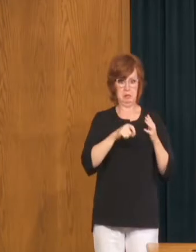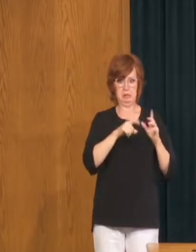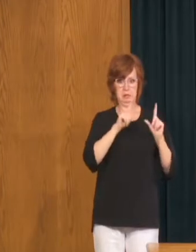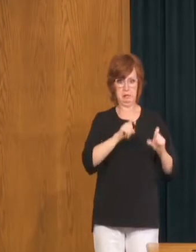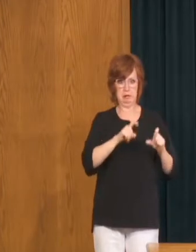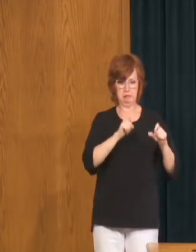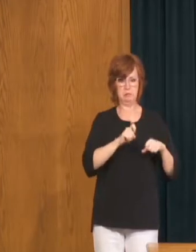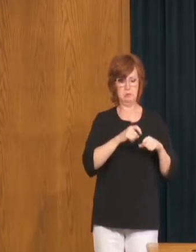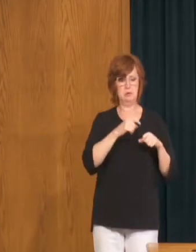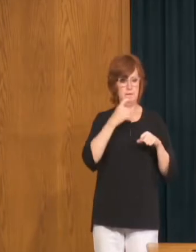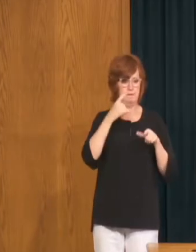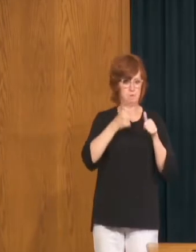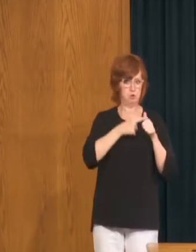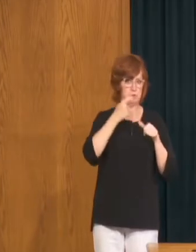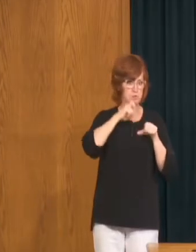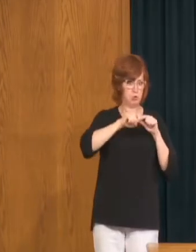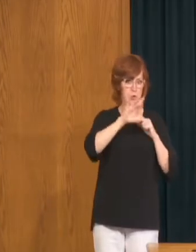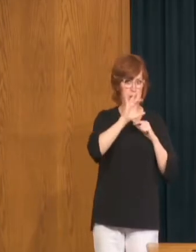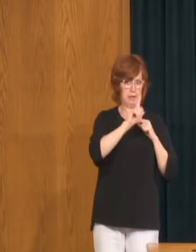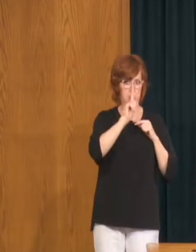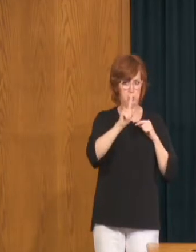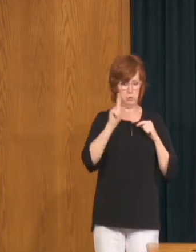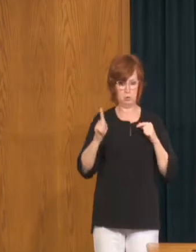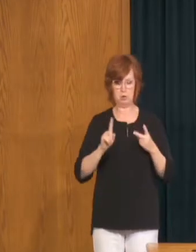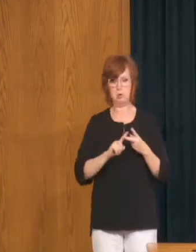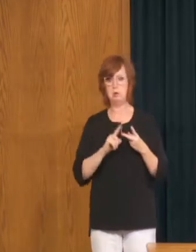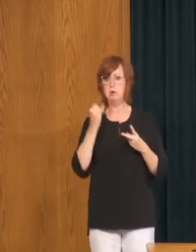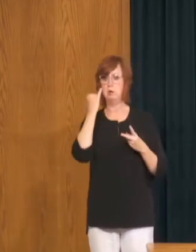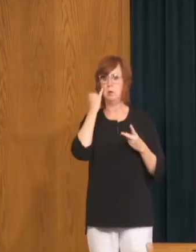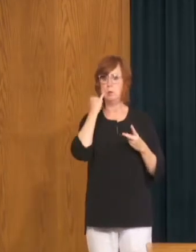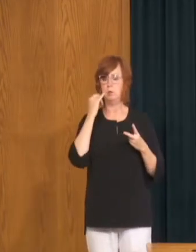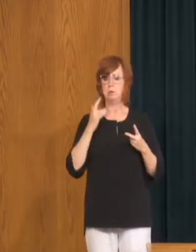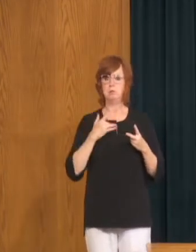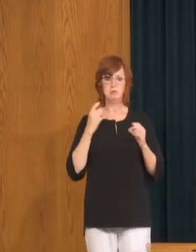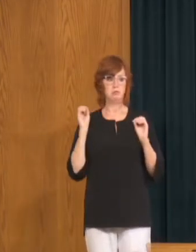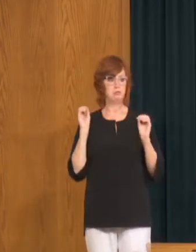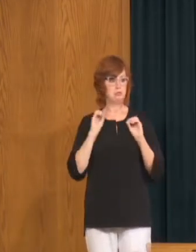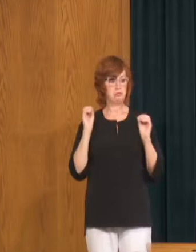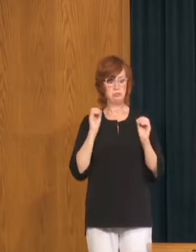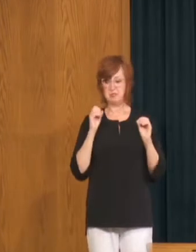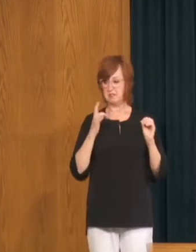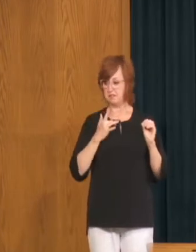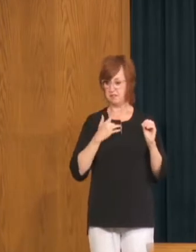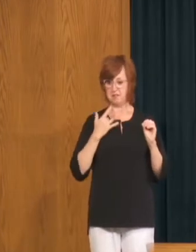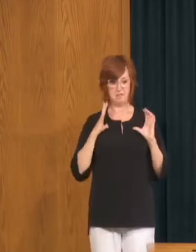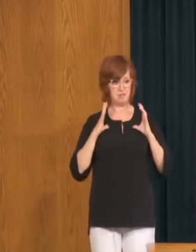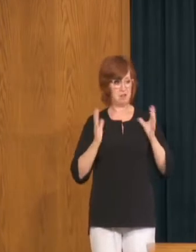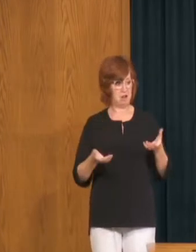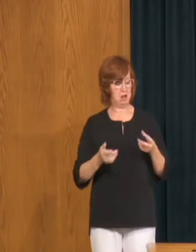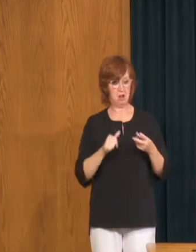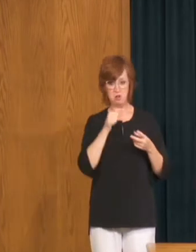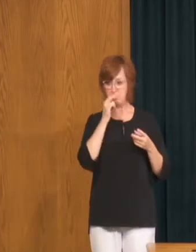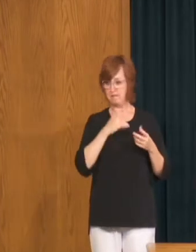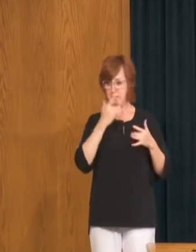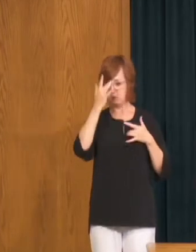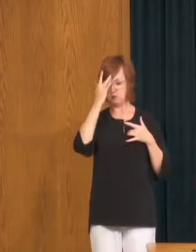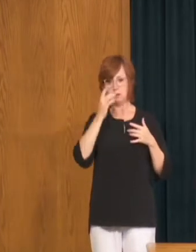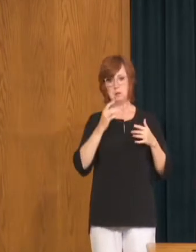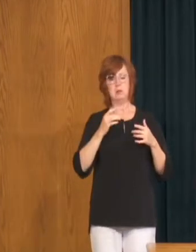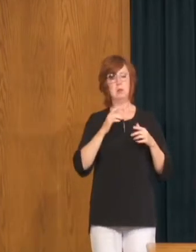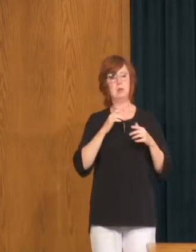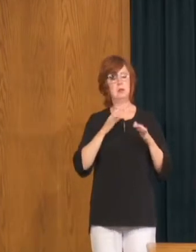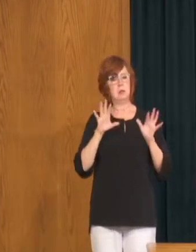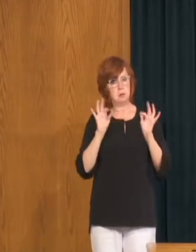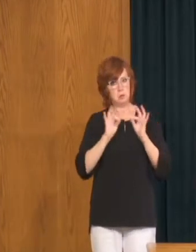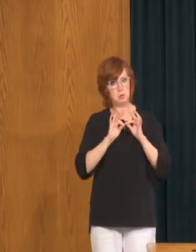have symptoms and you're planning a get-together or a gathering, be considerate of who's